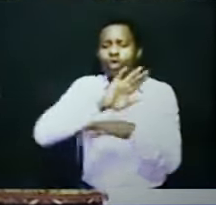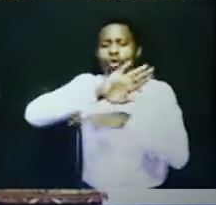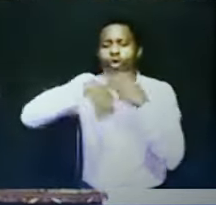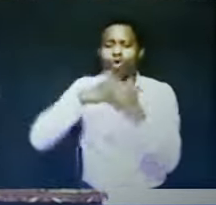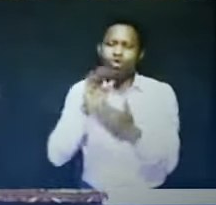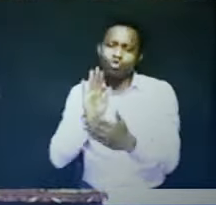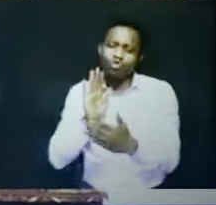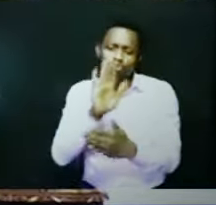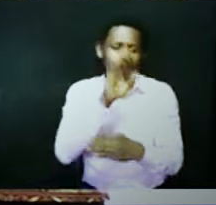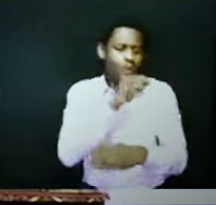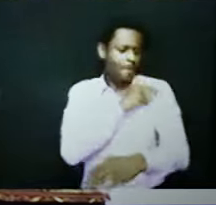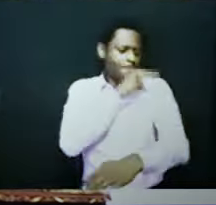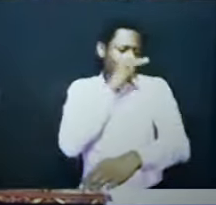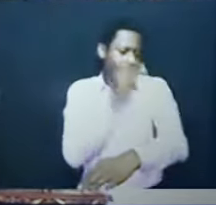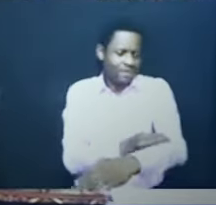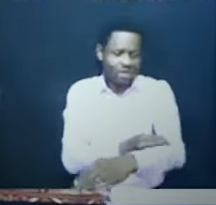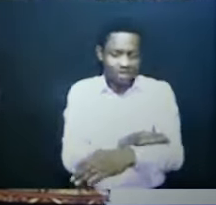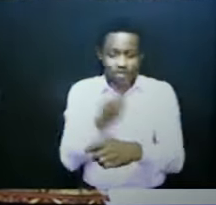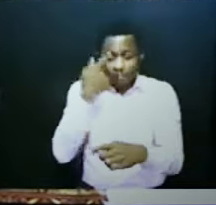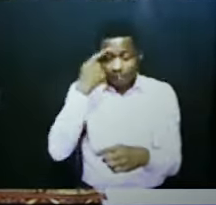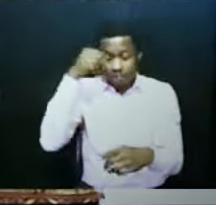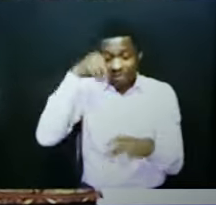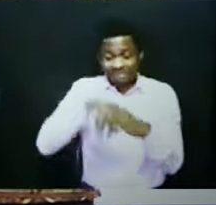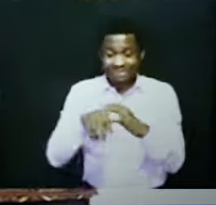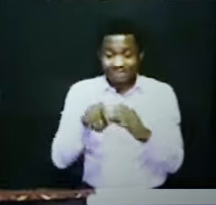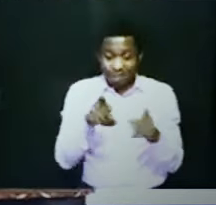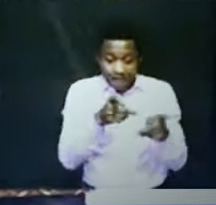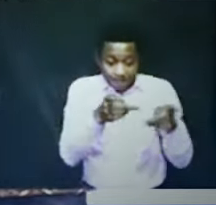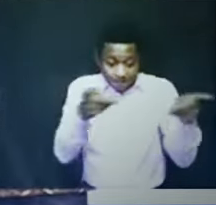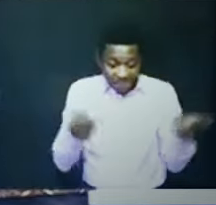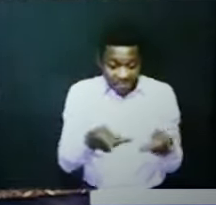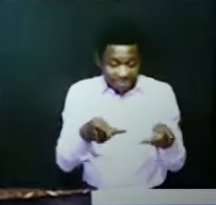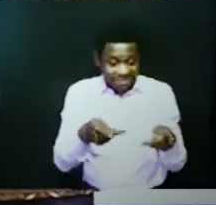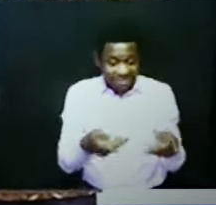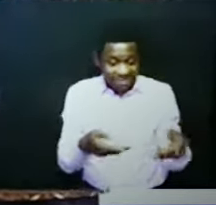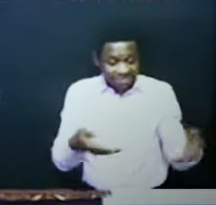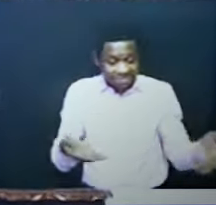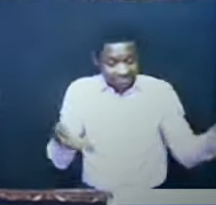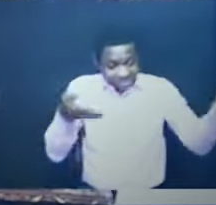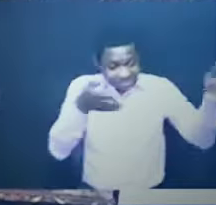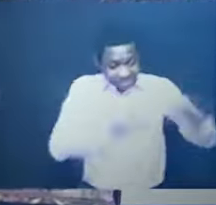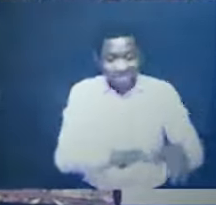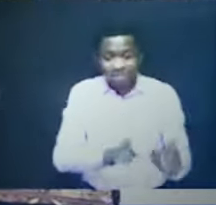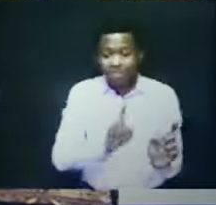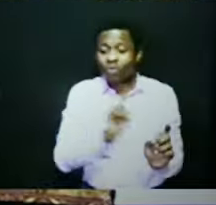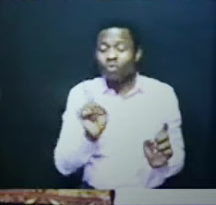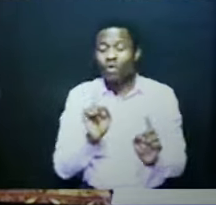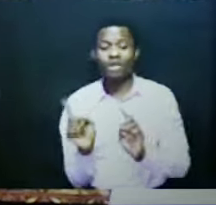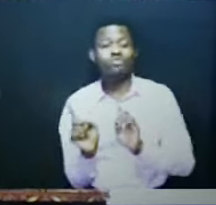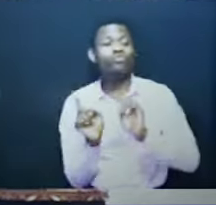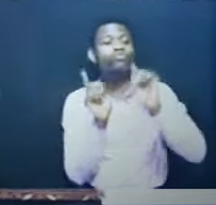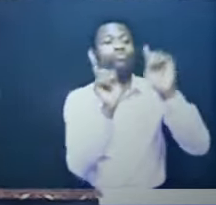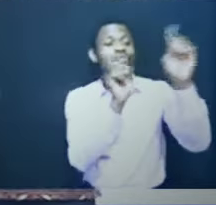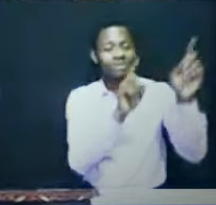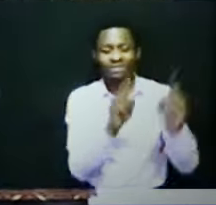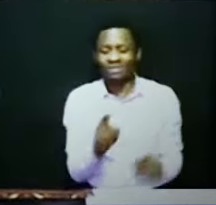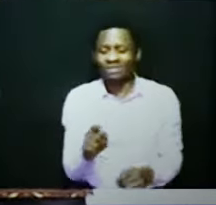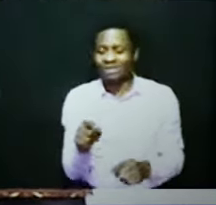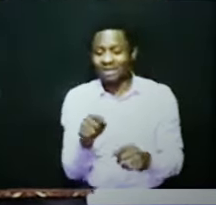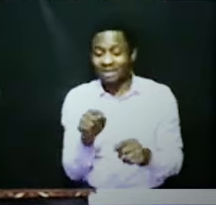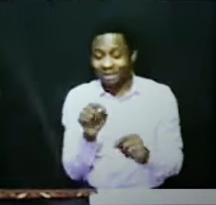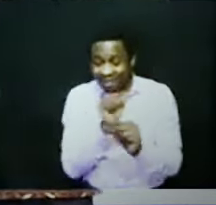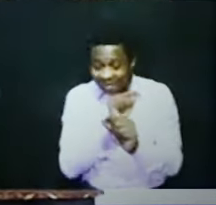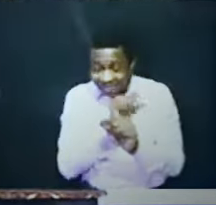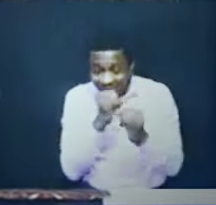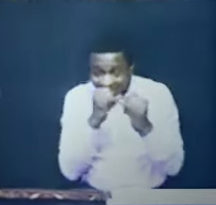the realm of the dead, where you are going, underline, you are going.